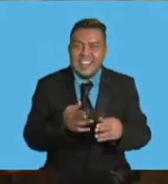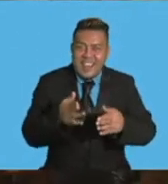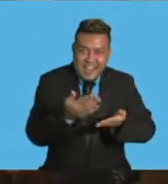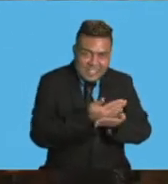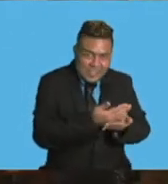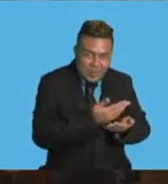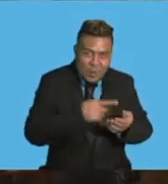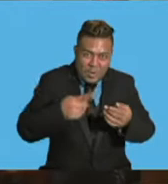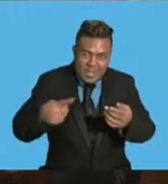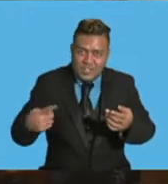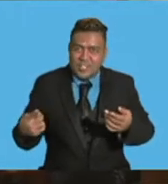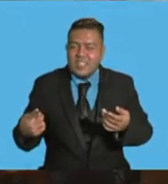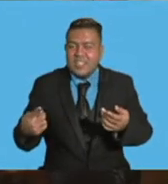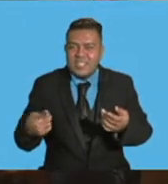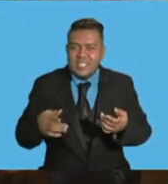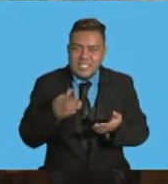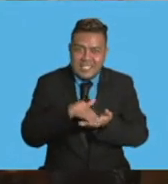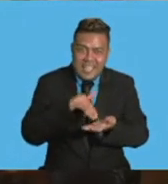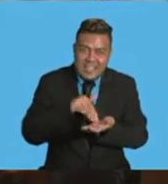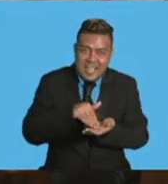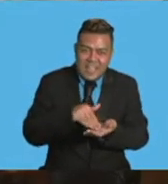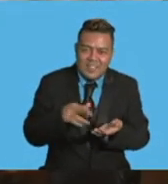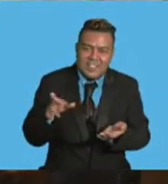Center, which is based at Stanley Brown